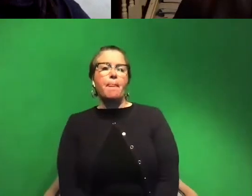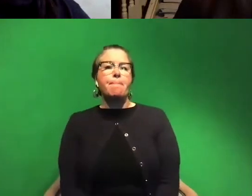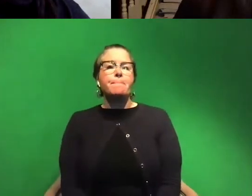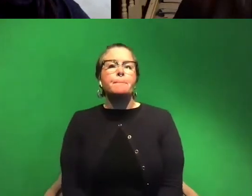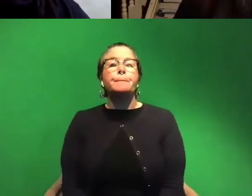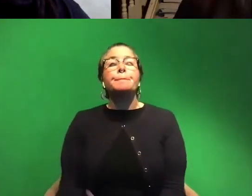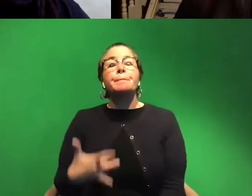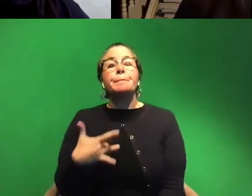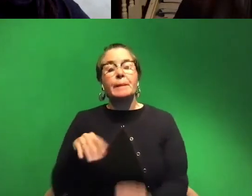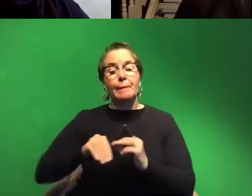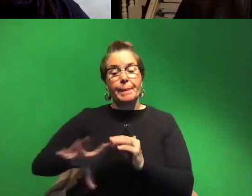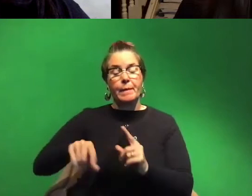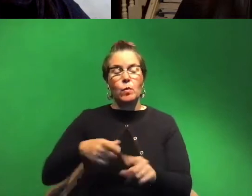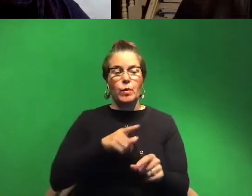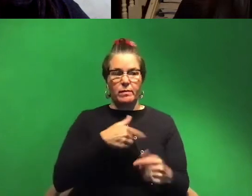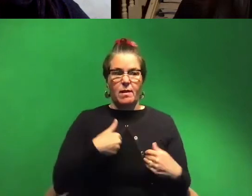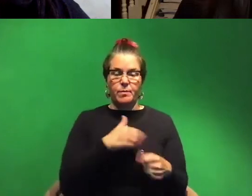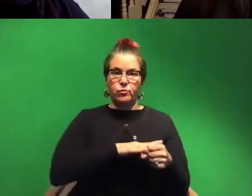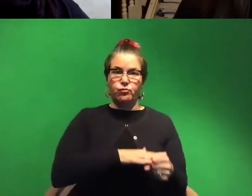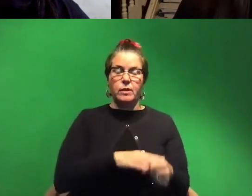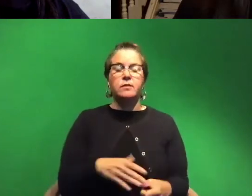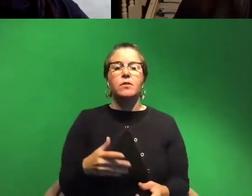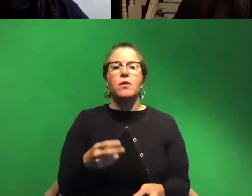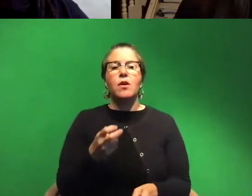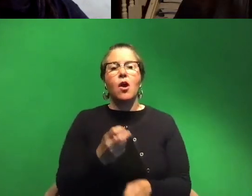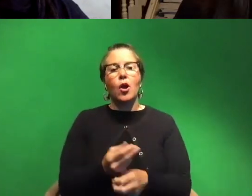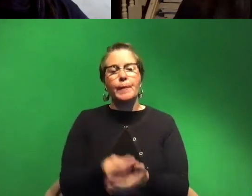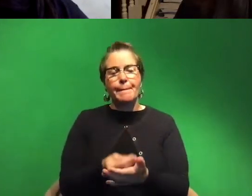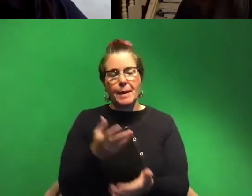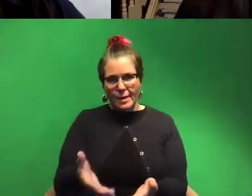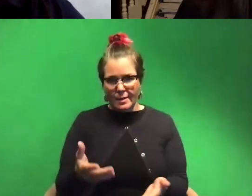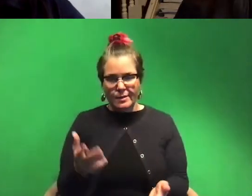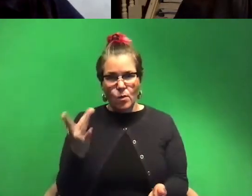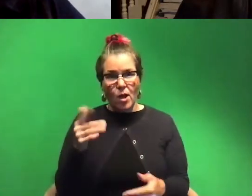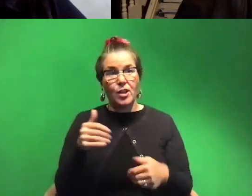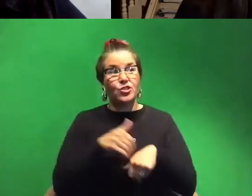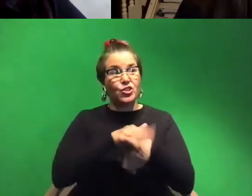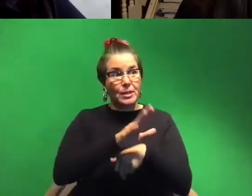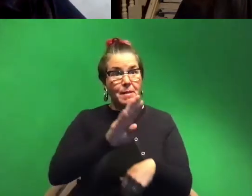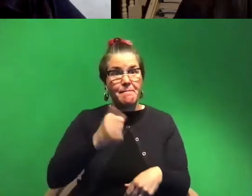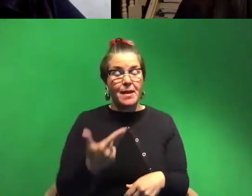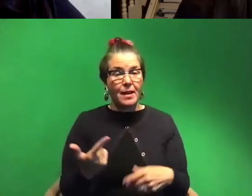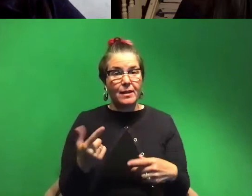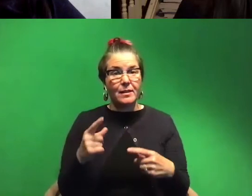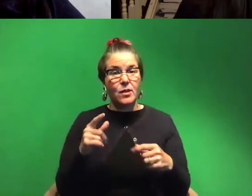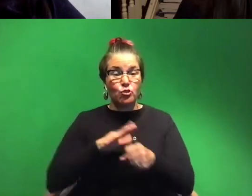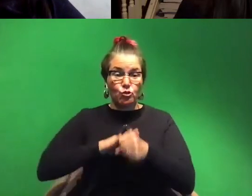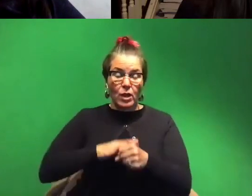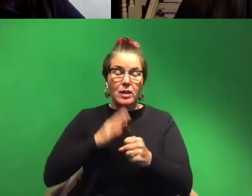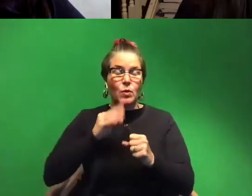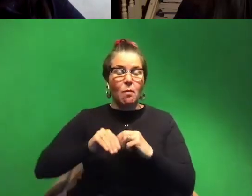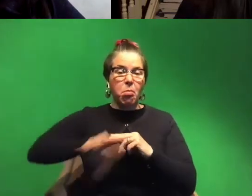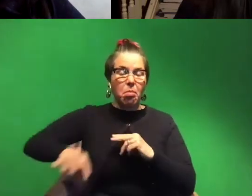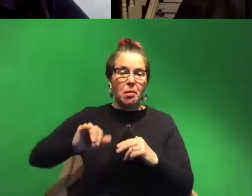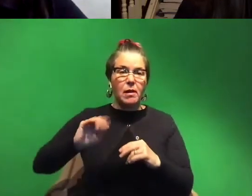to ink when they're stressed is why it's really hard to buy any of the cephalopods, because if you try to ship them in a baggie, when they get stressed, they'll ink and they can